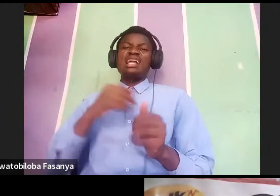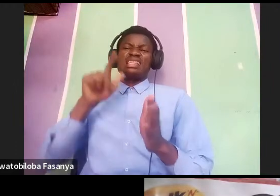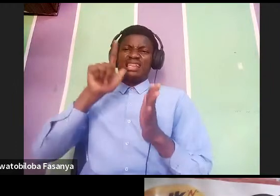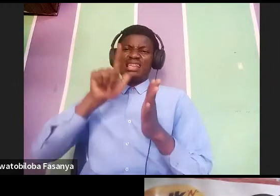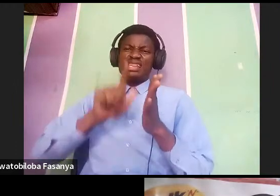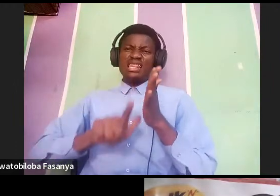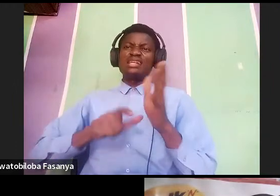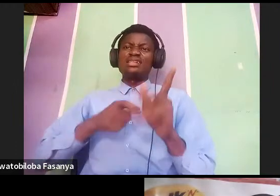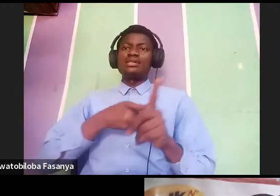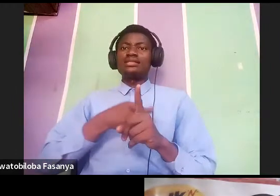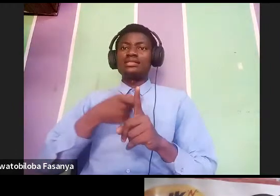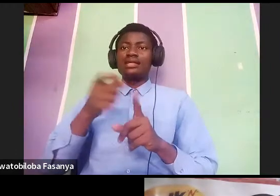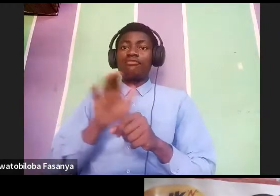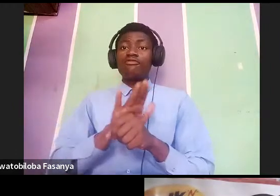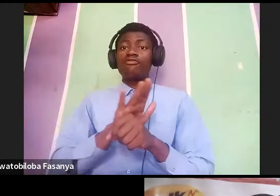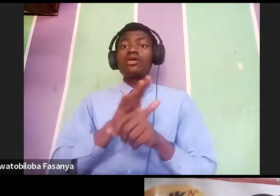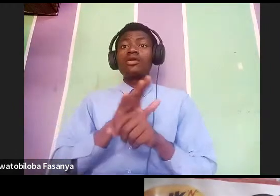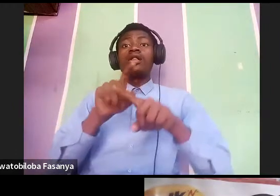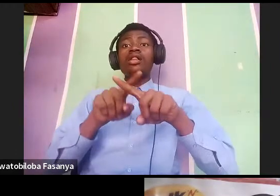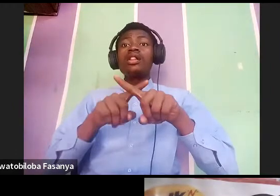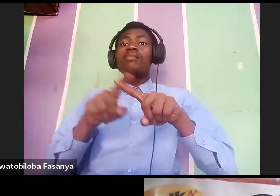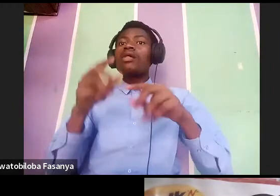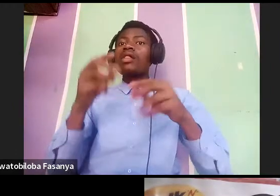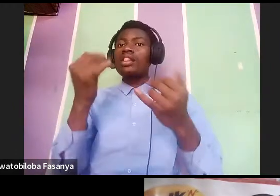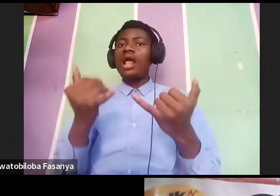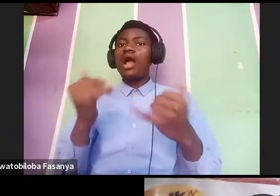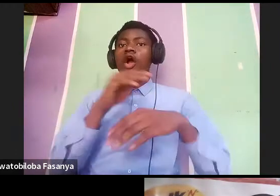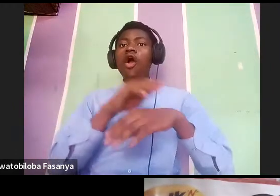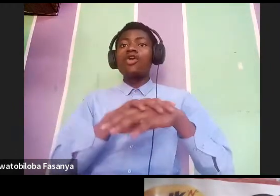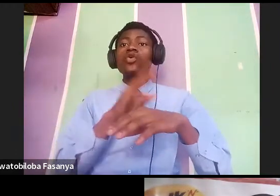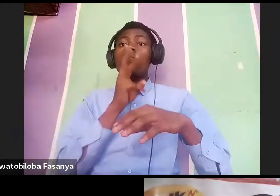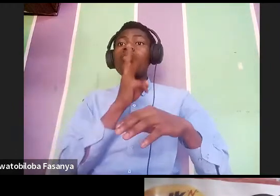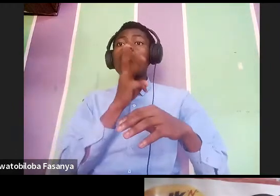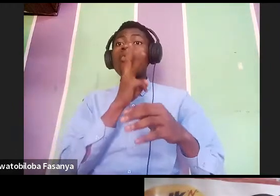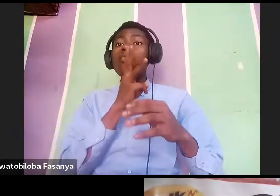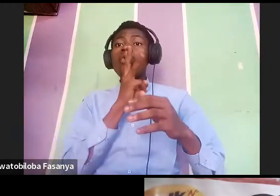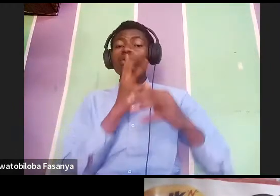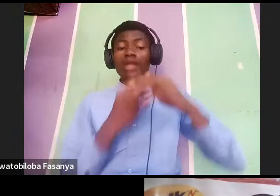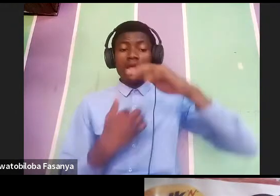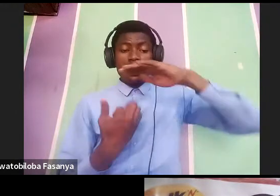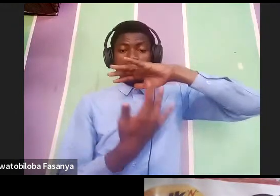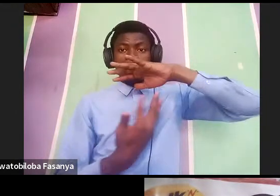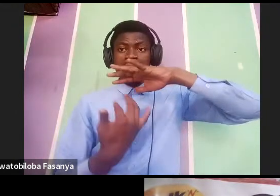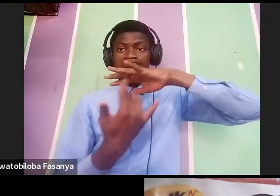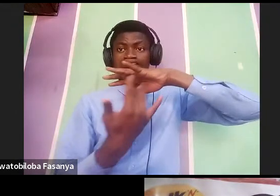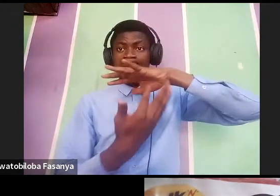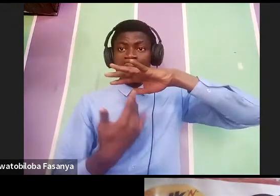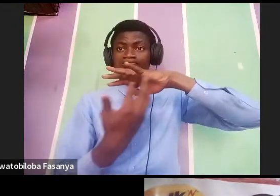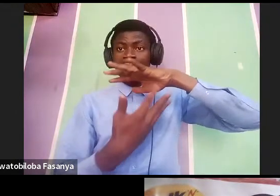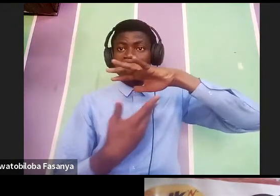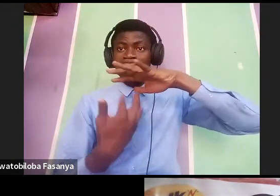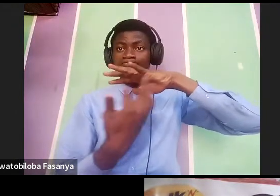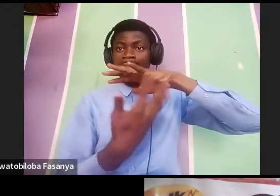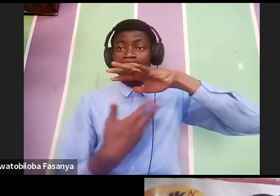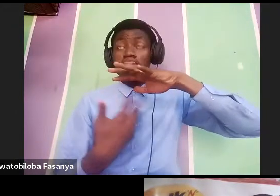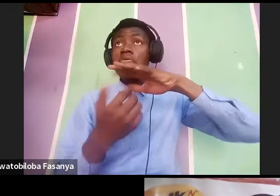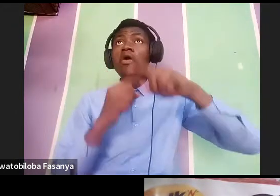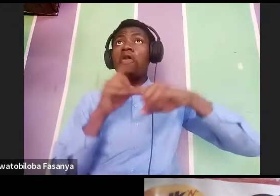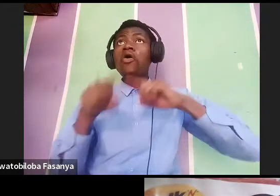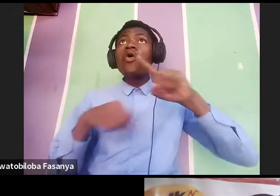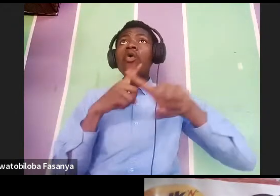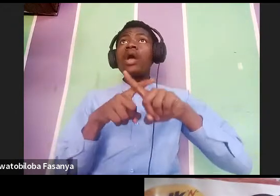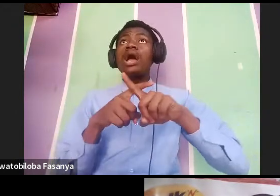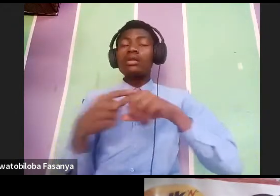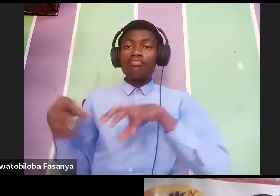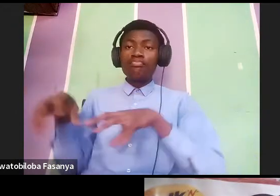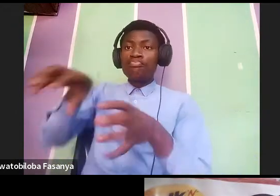But when it comes to boiling water, what we should do basically is that it's a form of burn. If